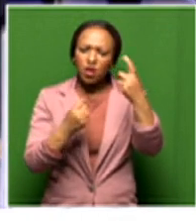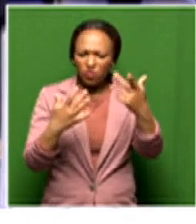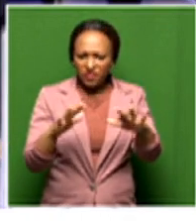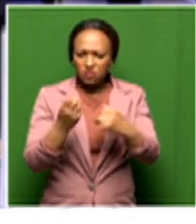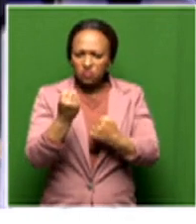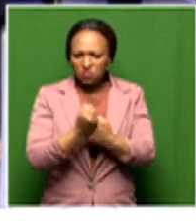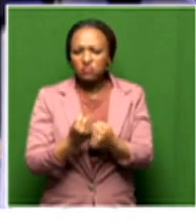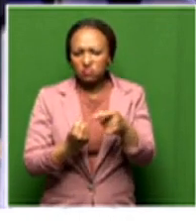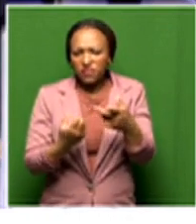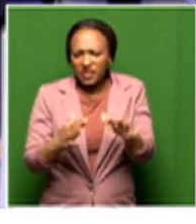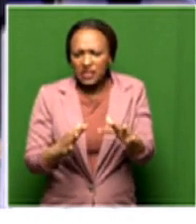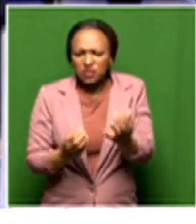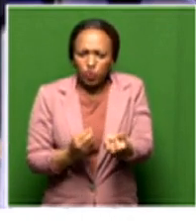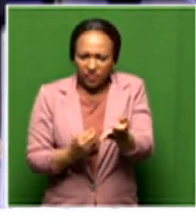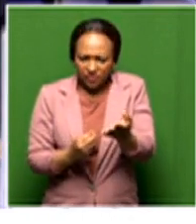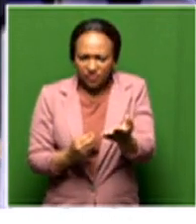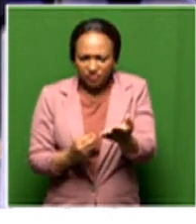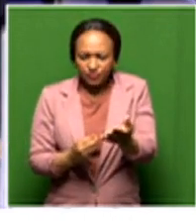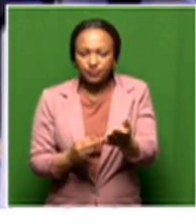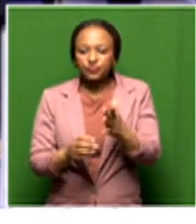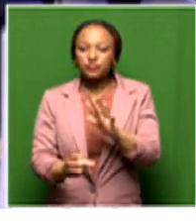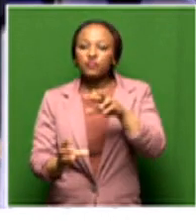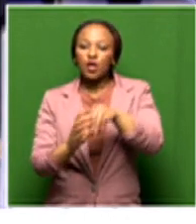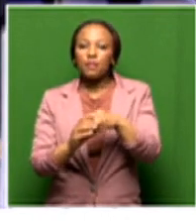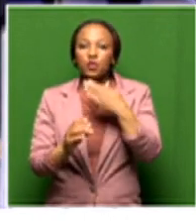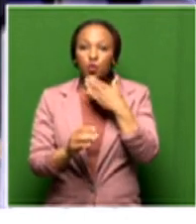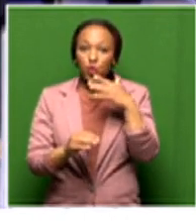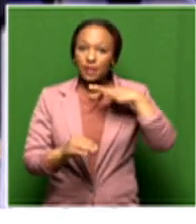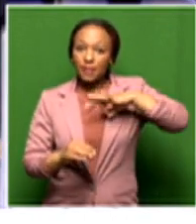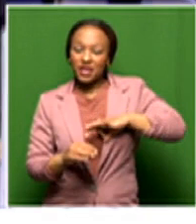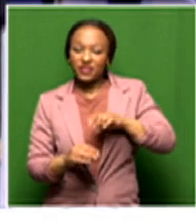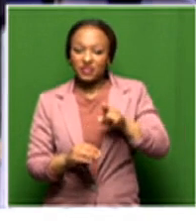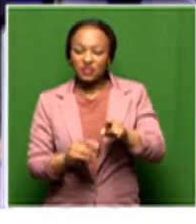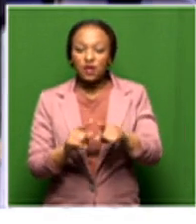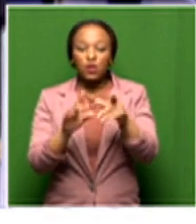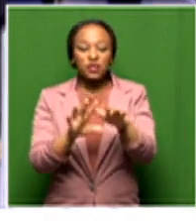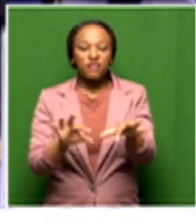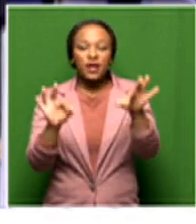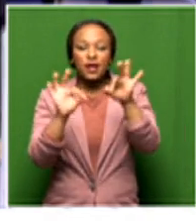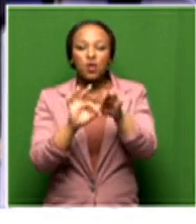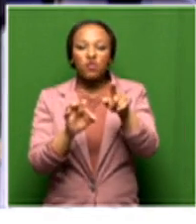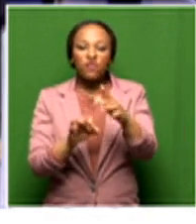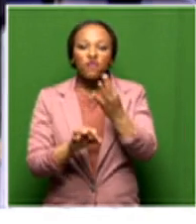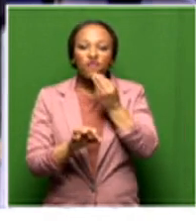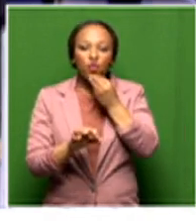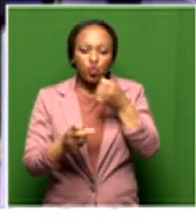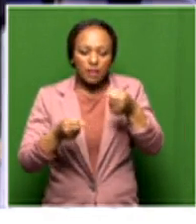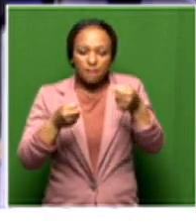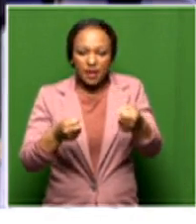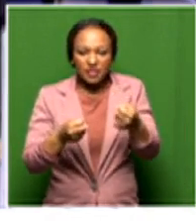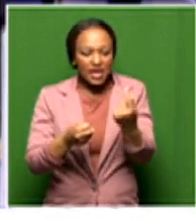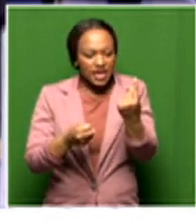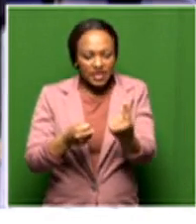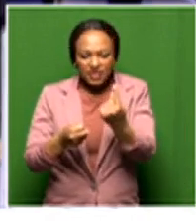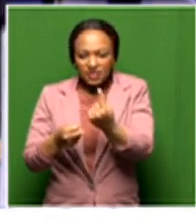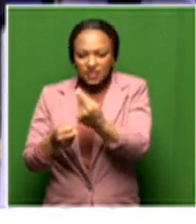areas particularly, that were part of those beneficiaries. And the value of those food parcels was about